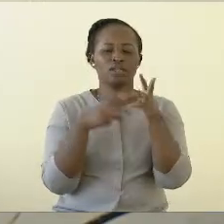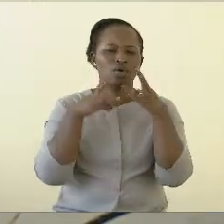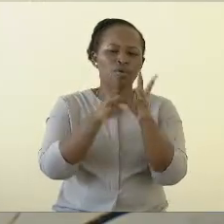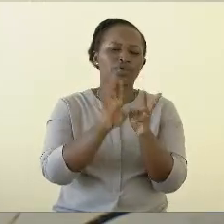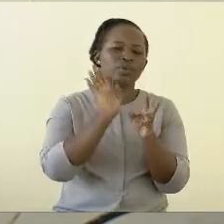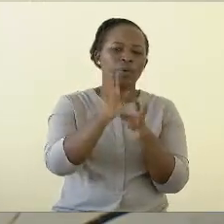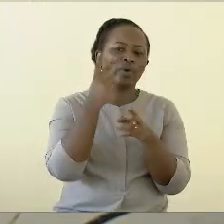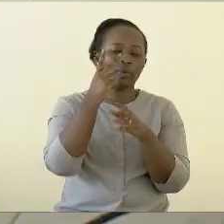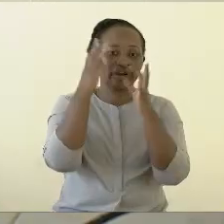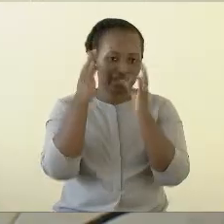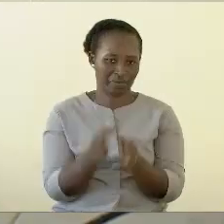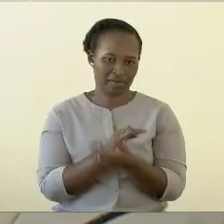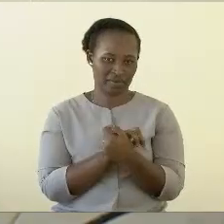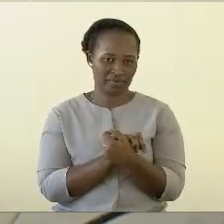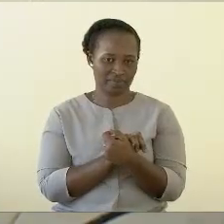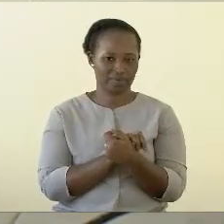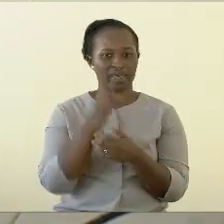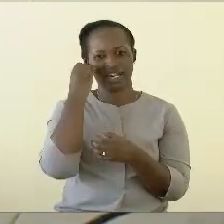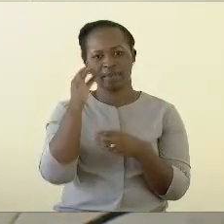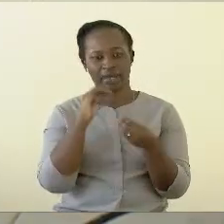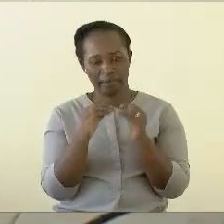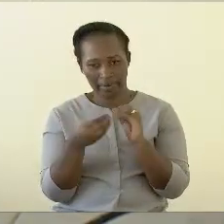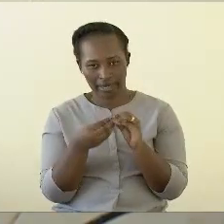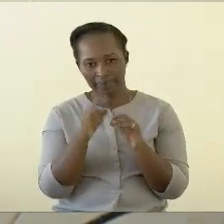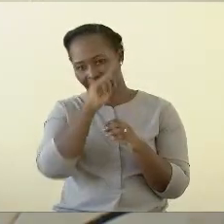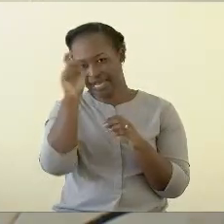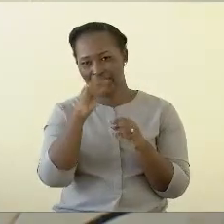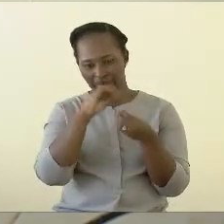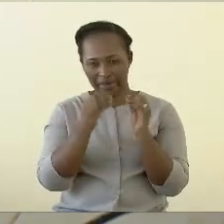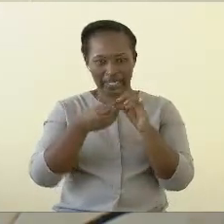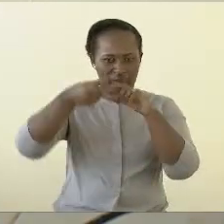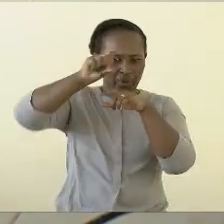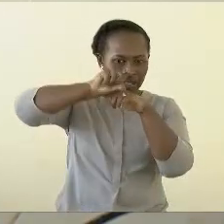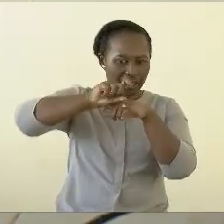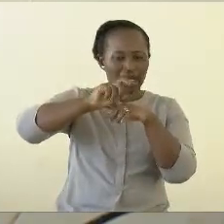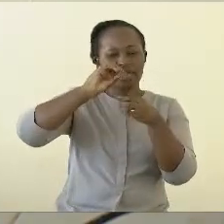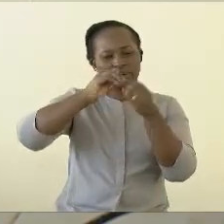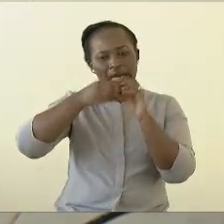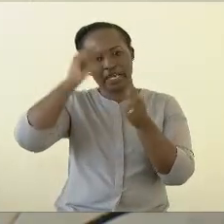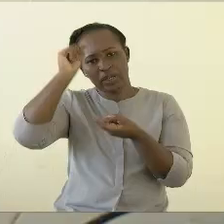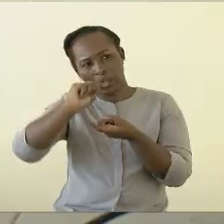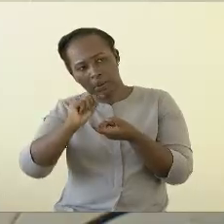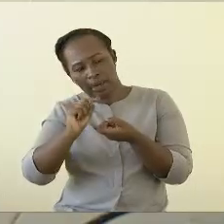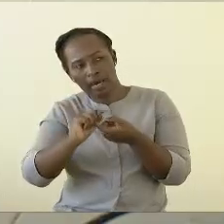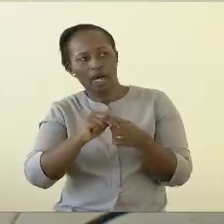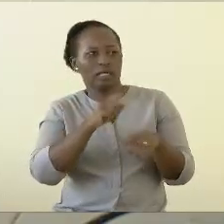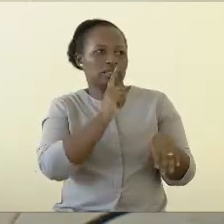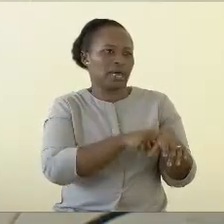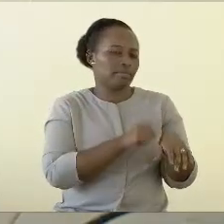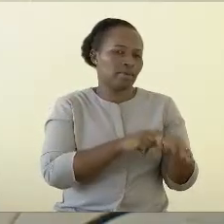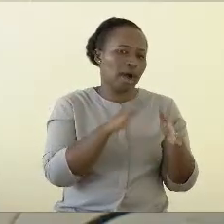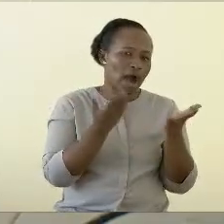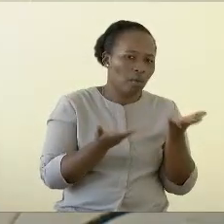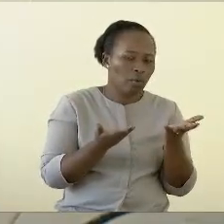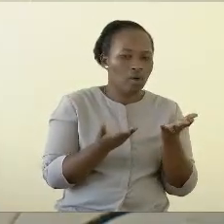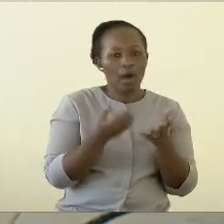things. If there are numbers, are they rising? Are they decreasing? At what trend? Between what times and what times? And in terms of